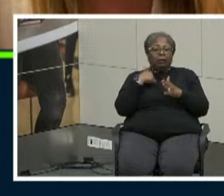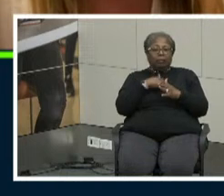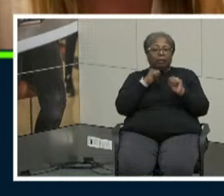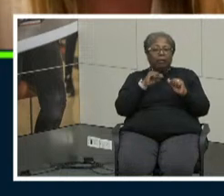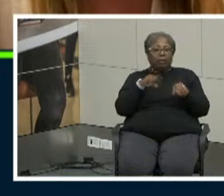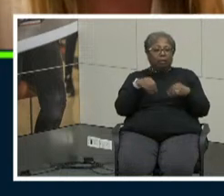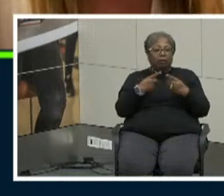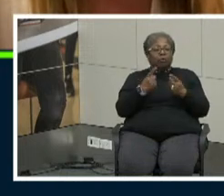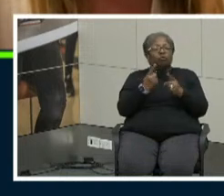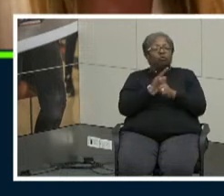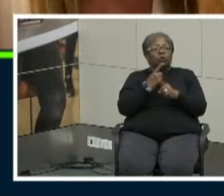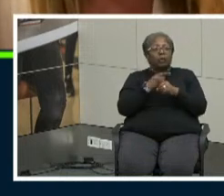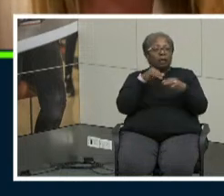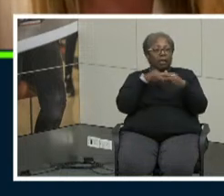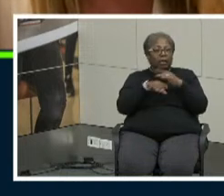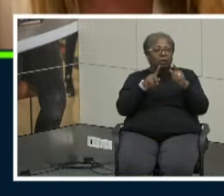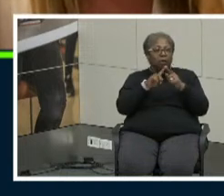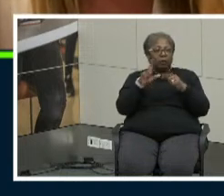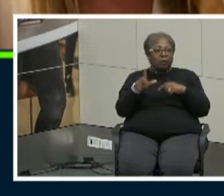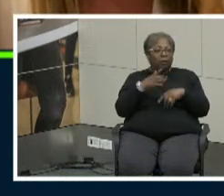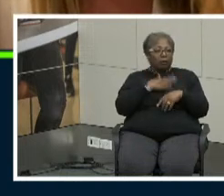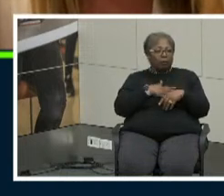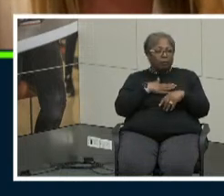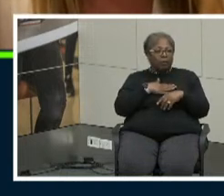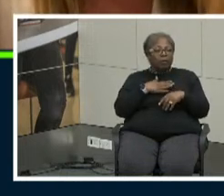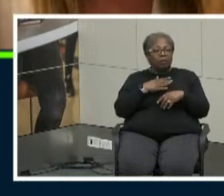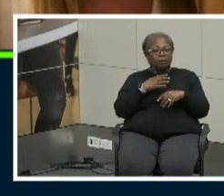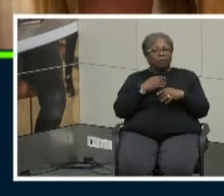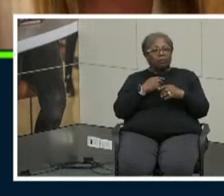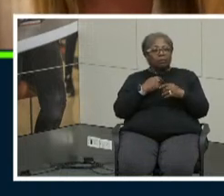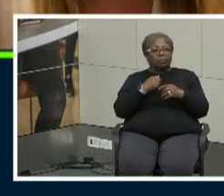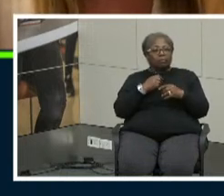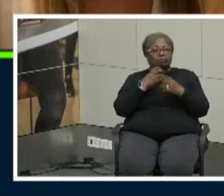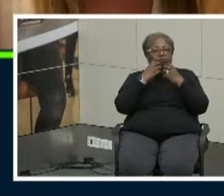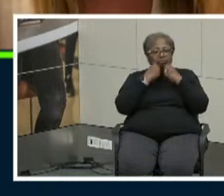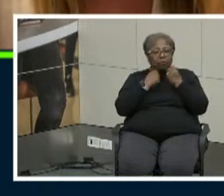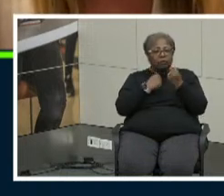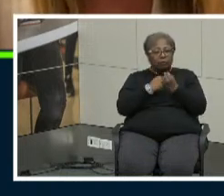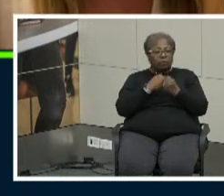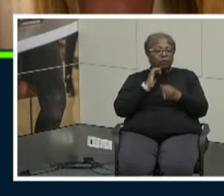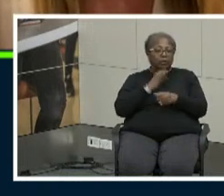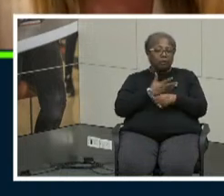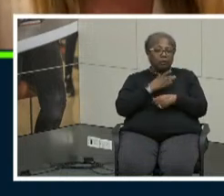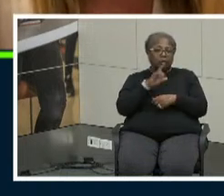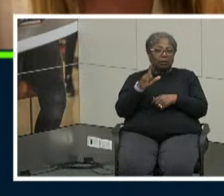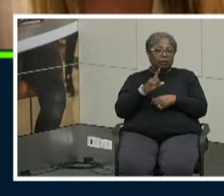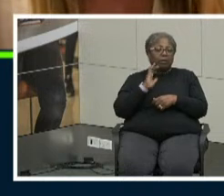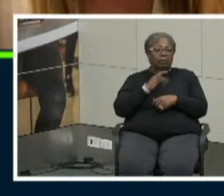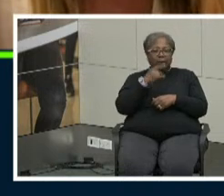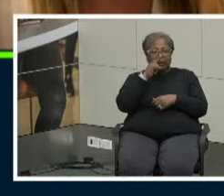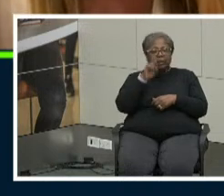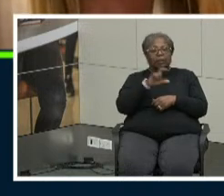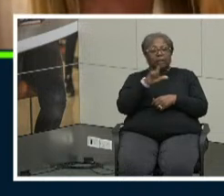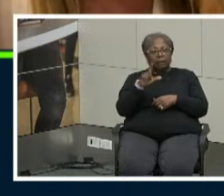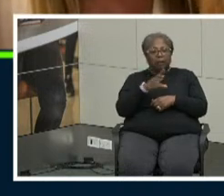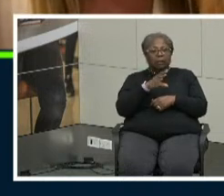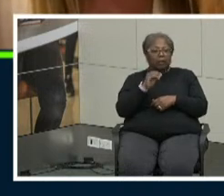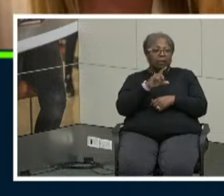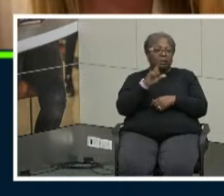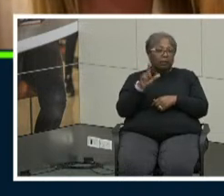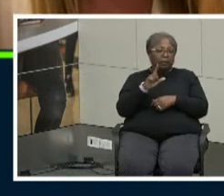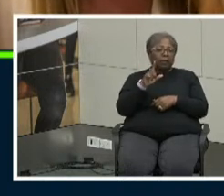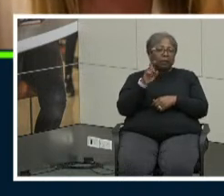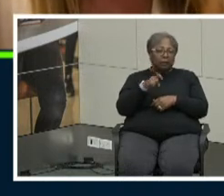regular access to a library please robustly fund and passionately support our libraries our kids need libraries and